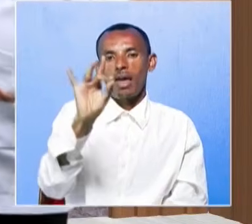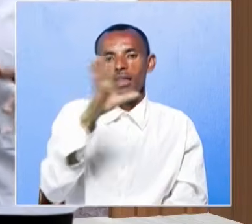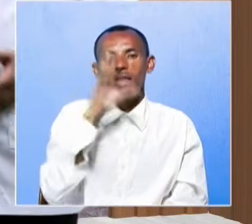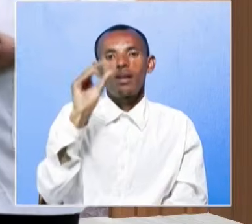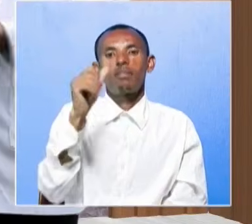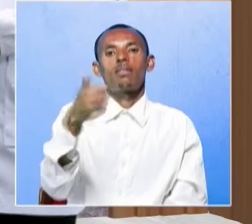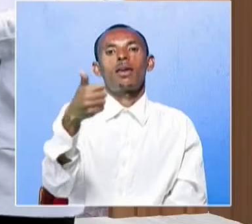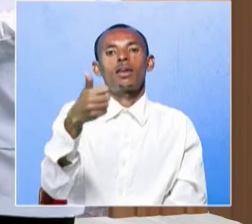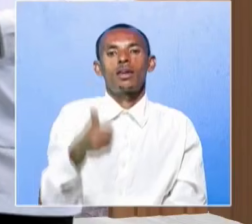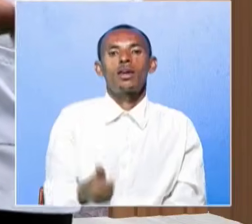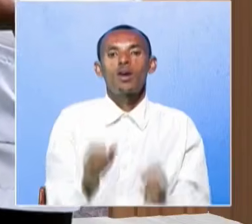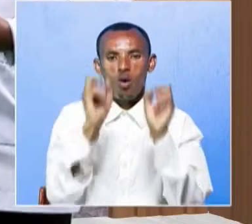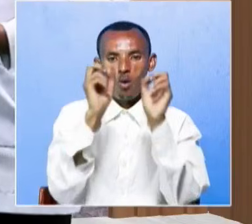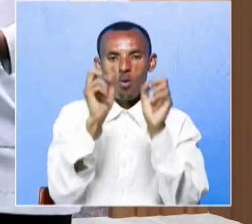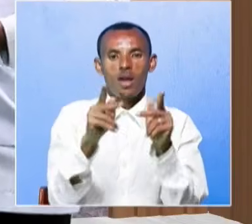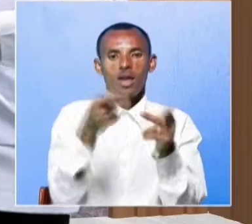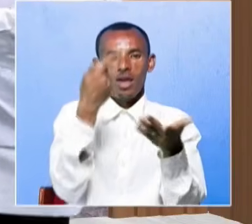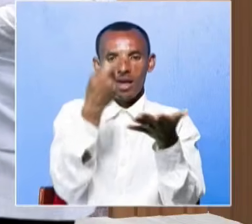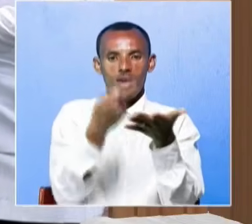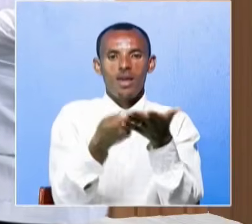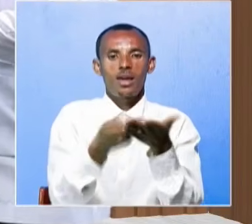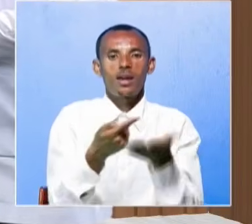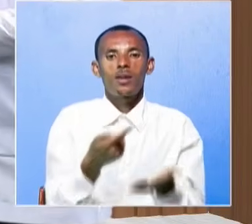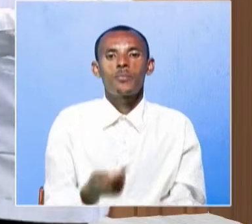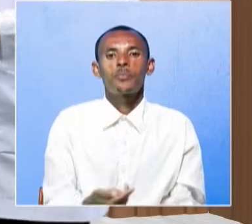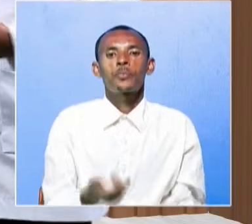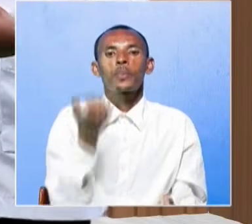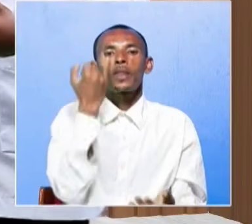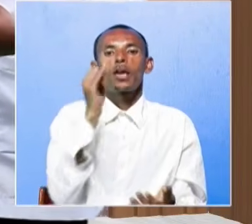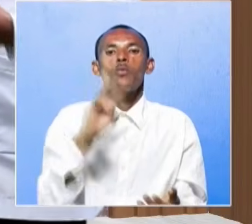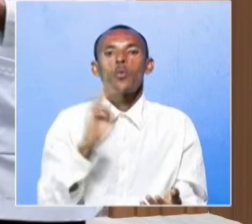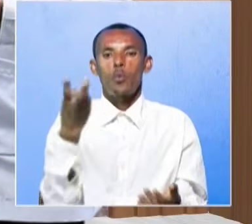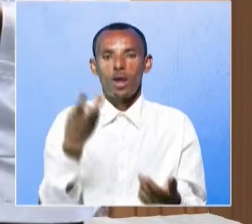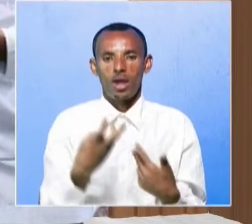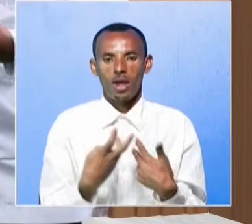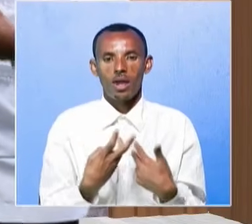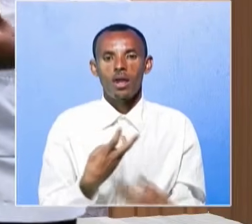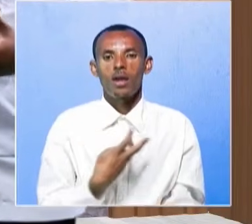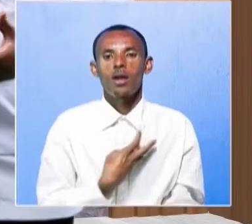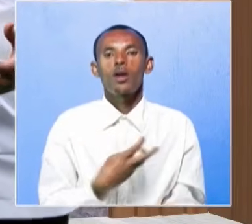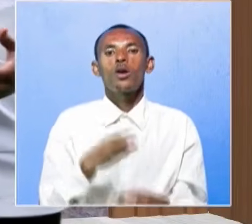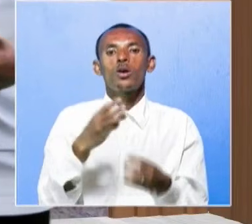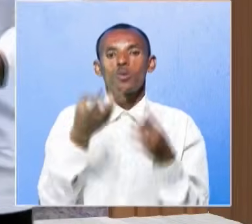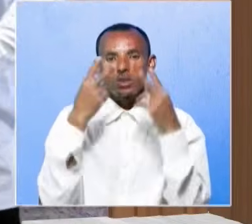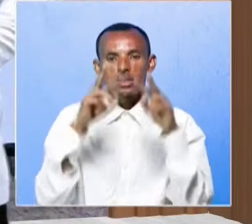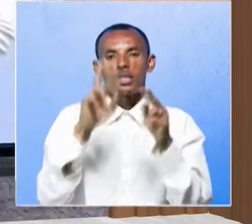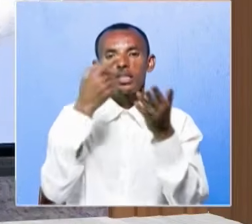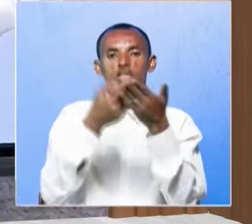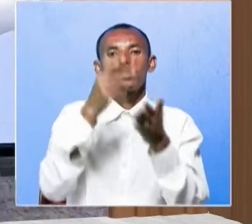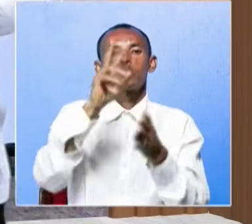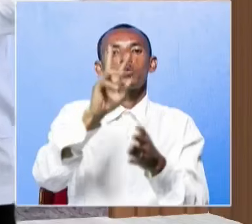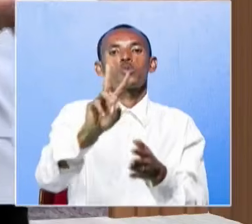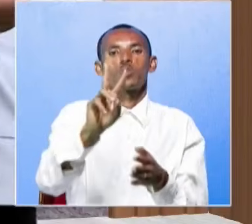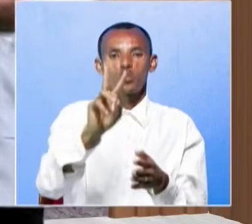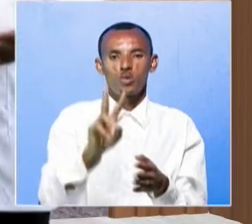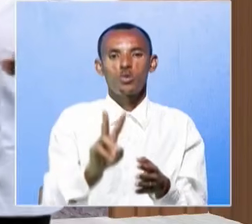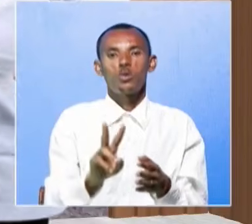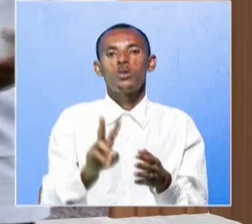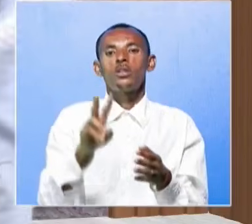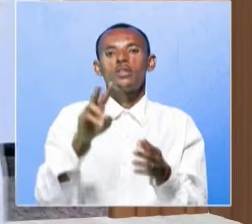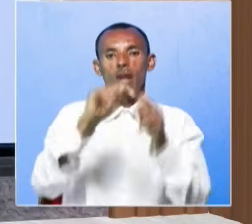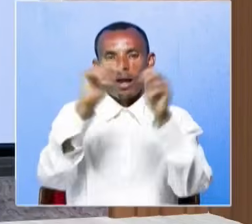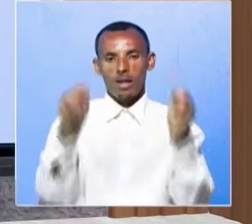10. Okay, here, if we consider these two triangles are